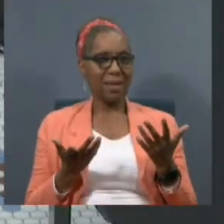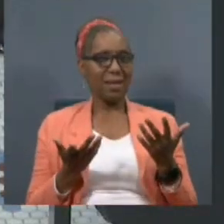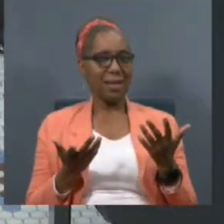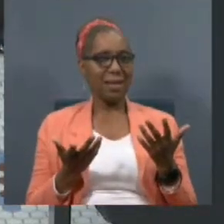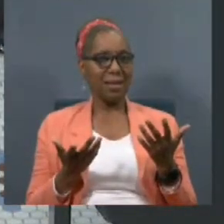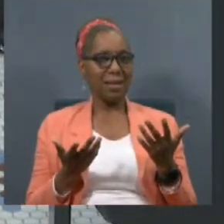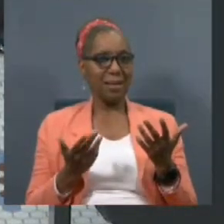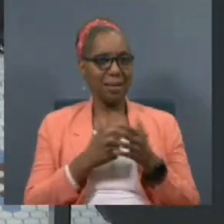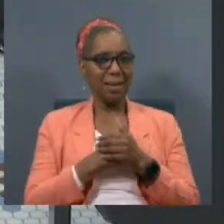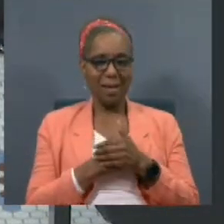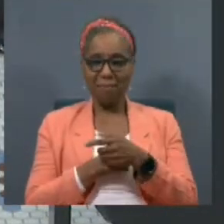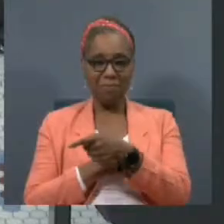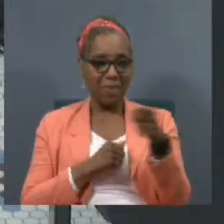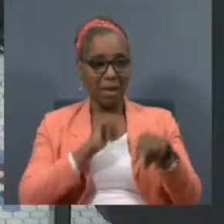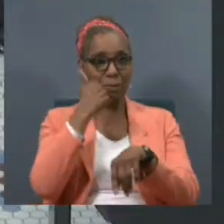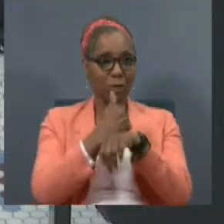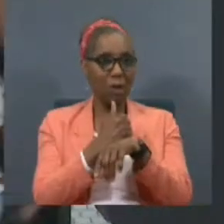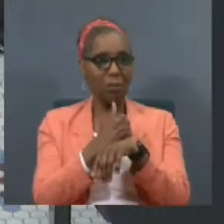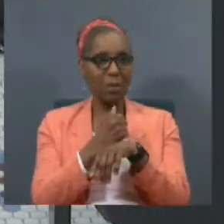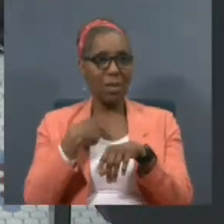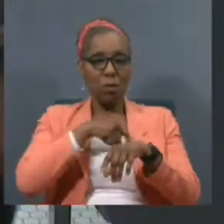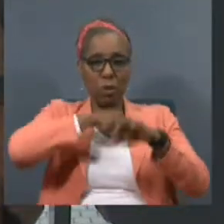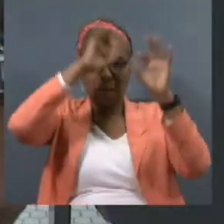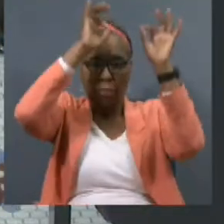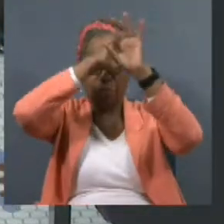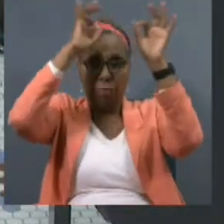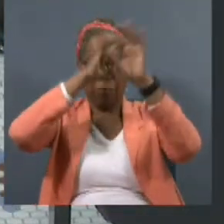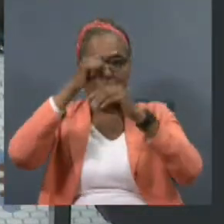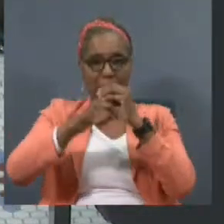and it's moved in. Nobody even knows.